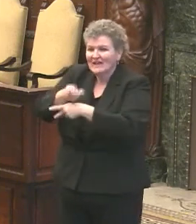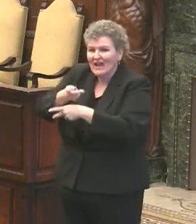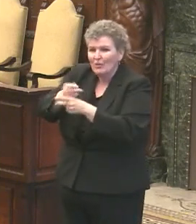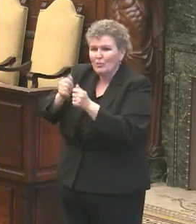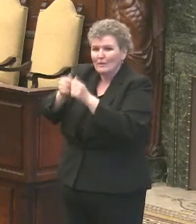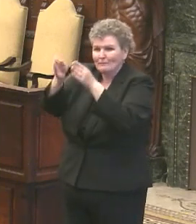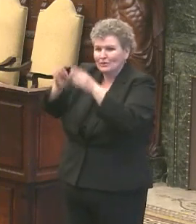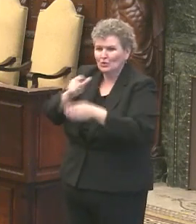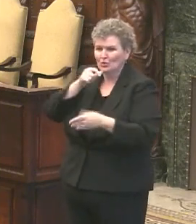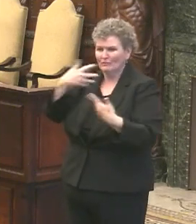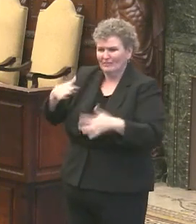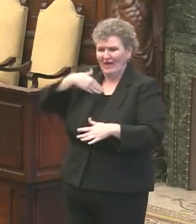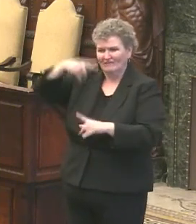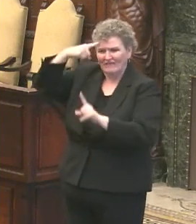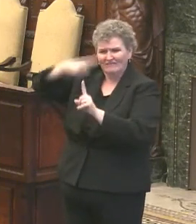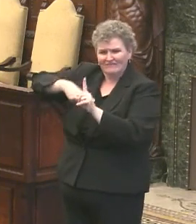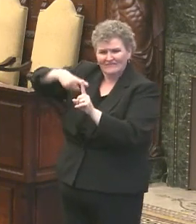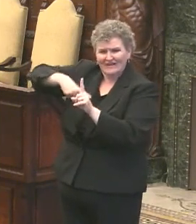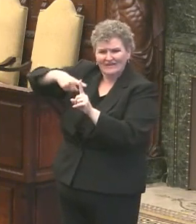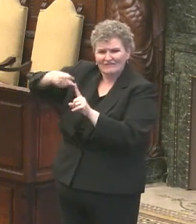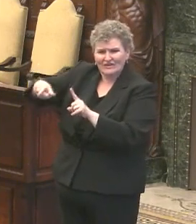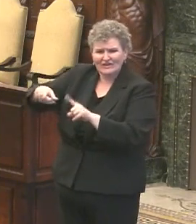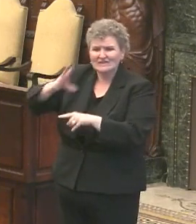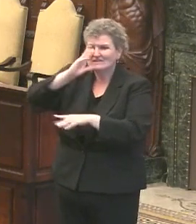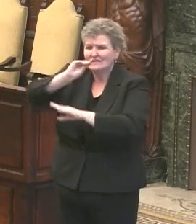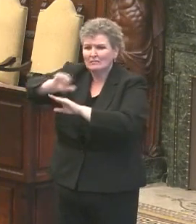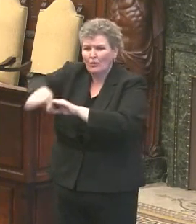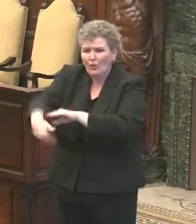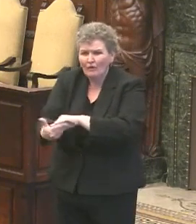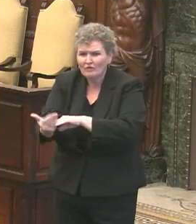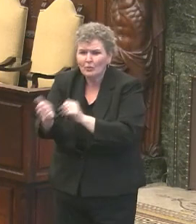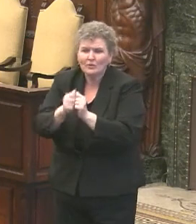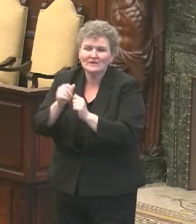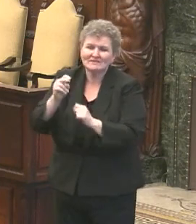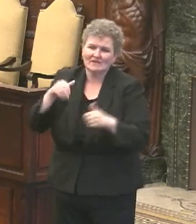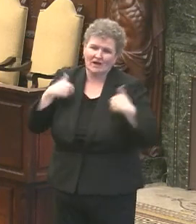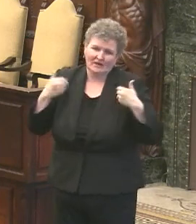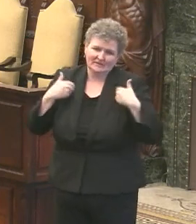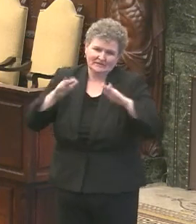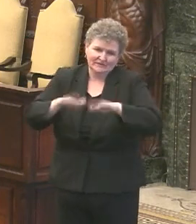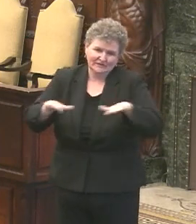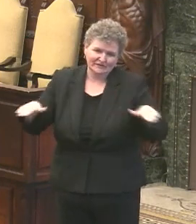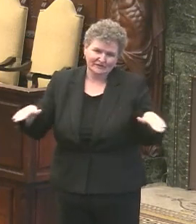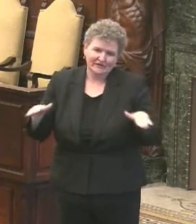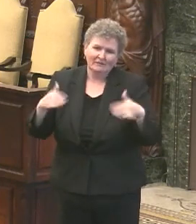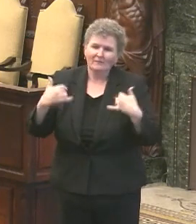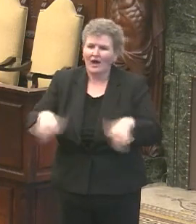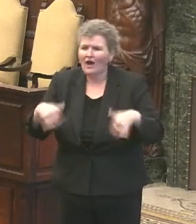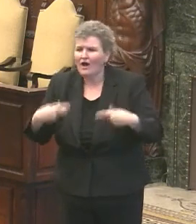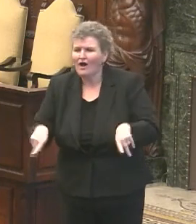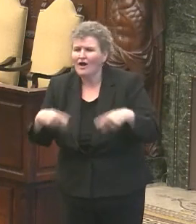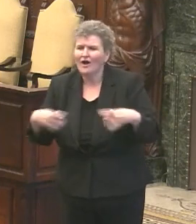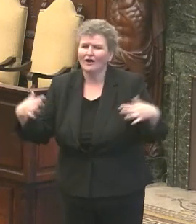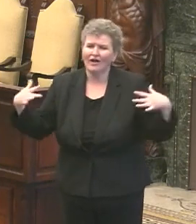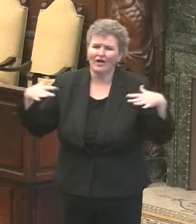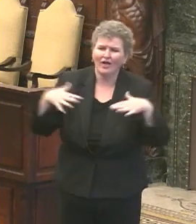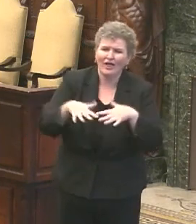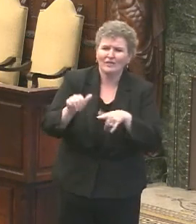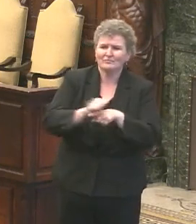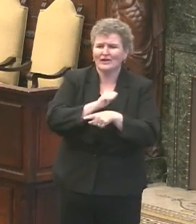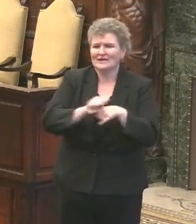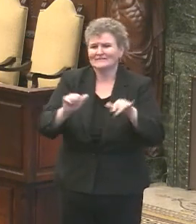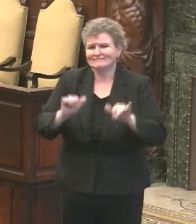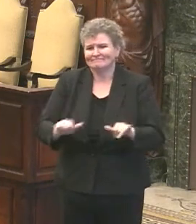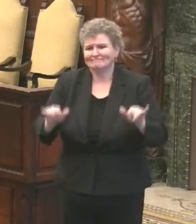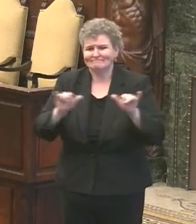fever, or sleepovers amongst teenagers, or the pizza party after soccer practice, or